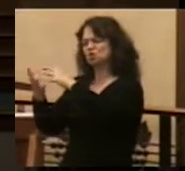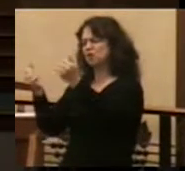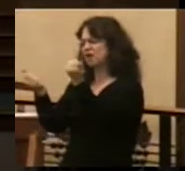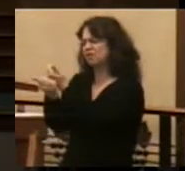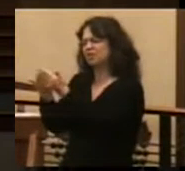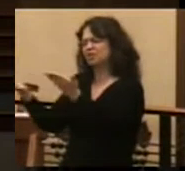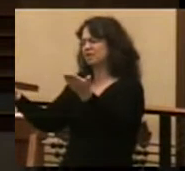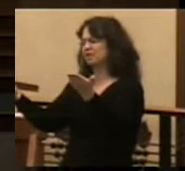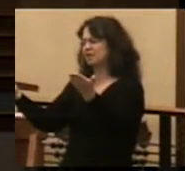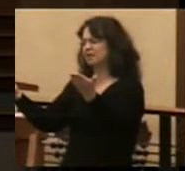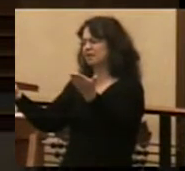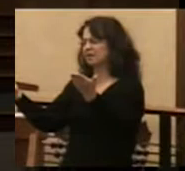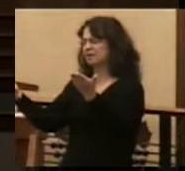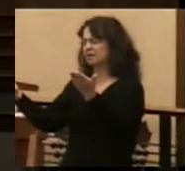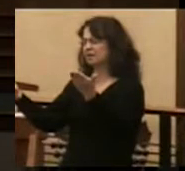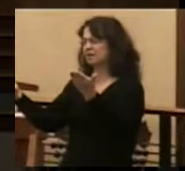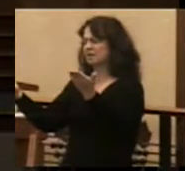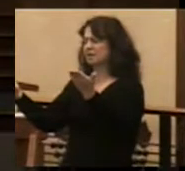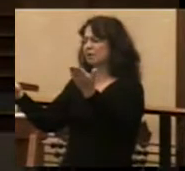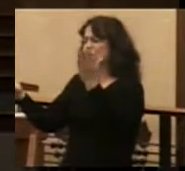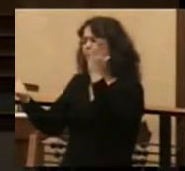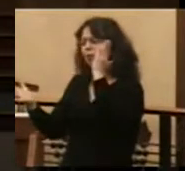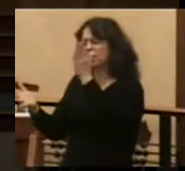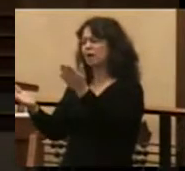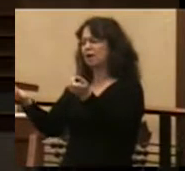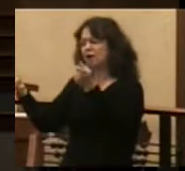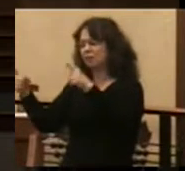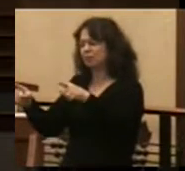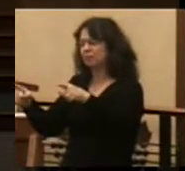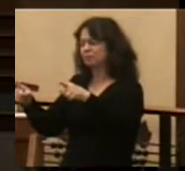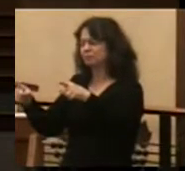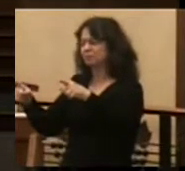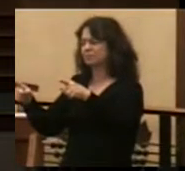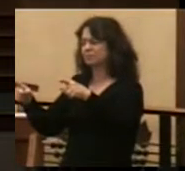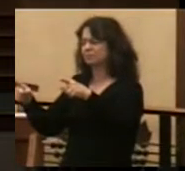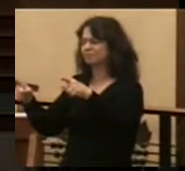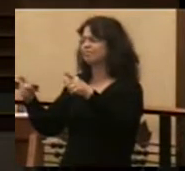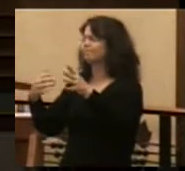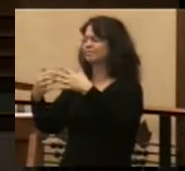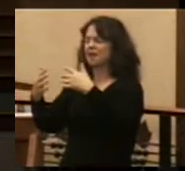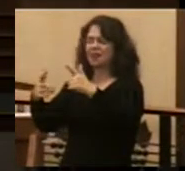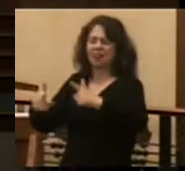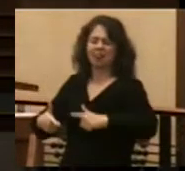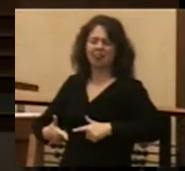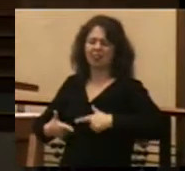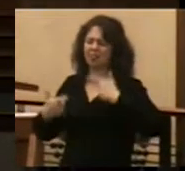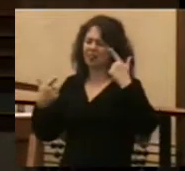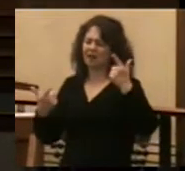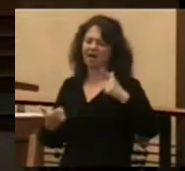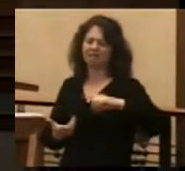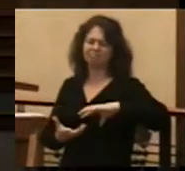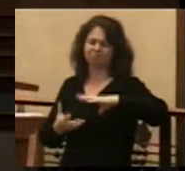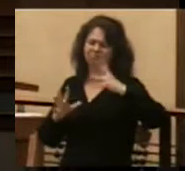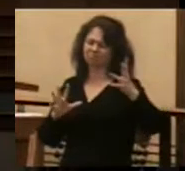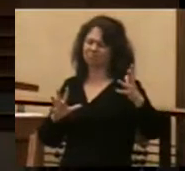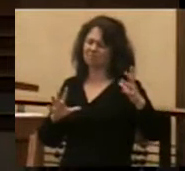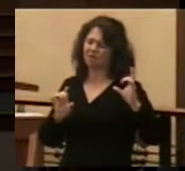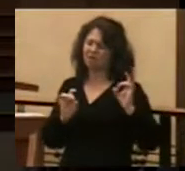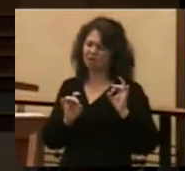honor, child, or spouse, though life be wrenched